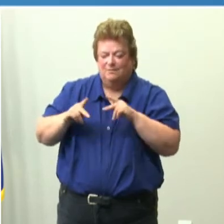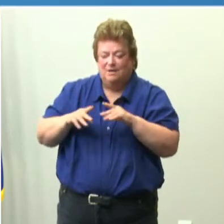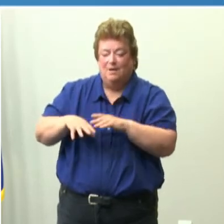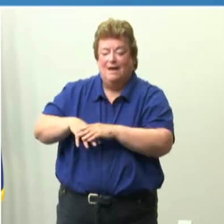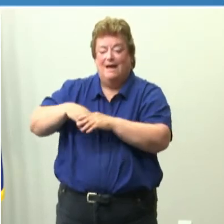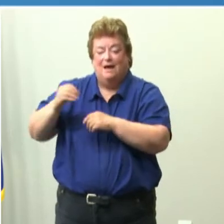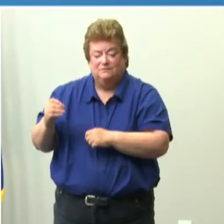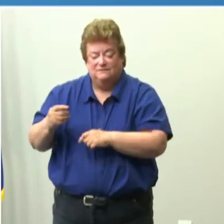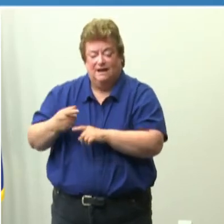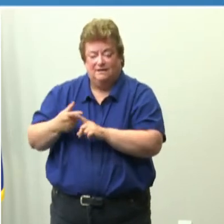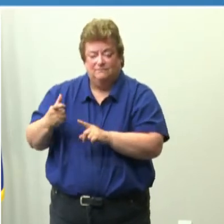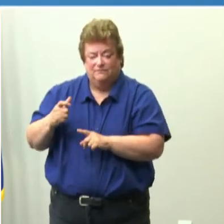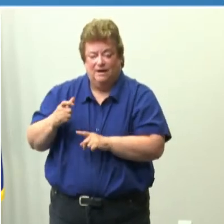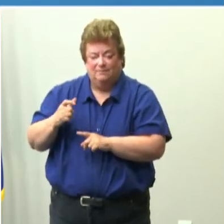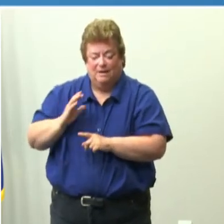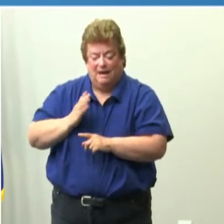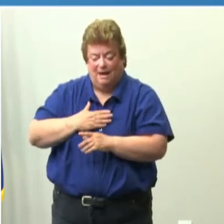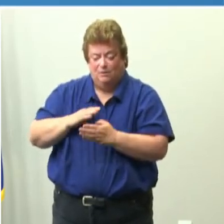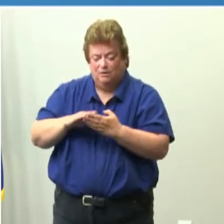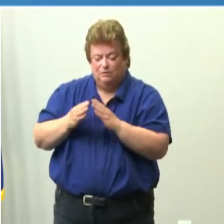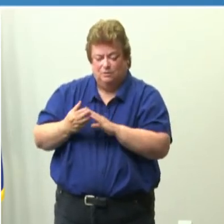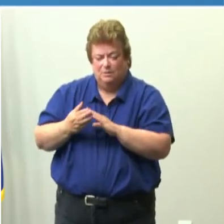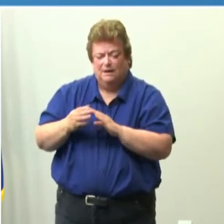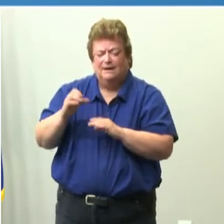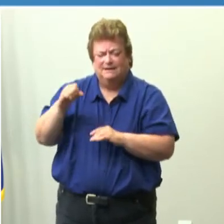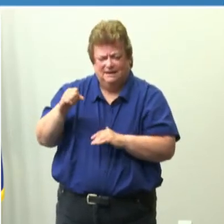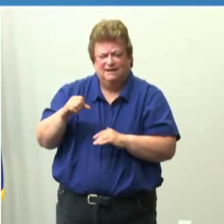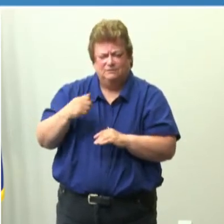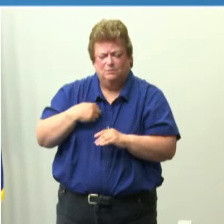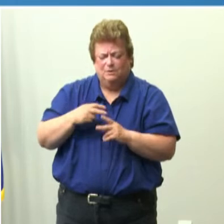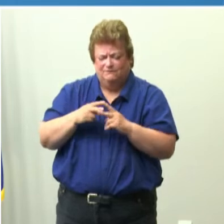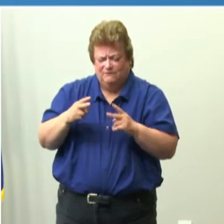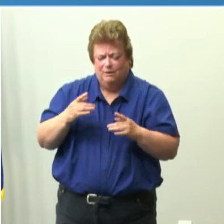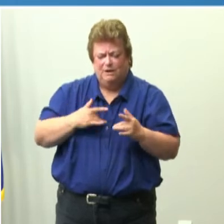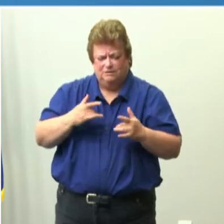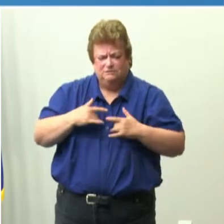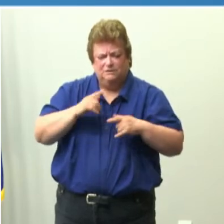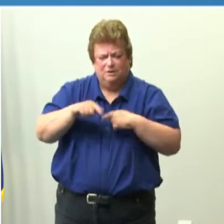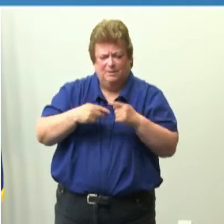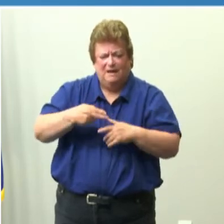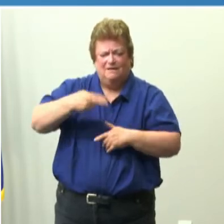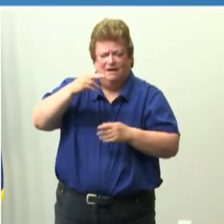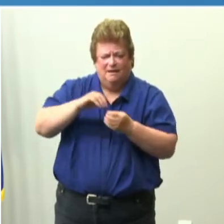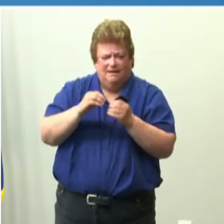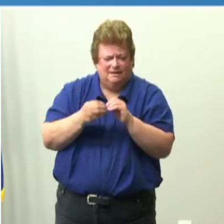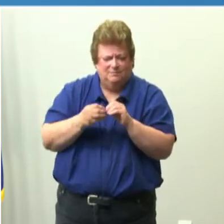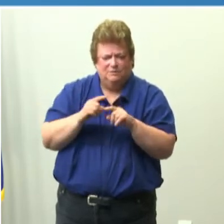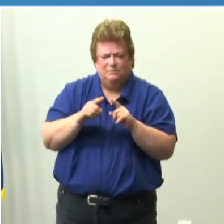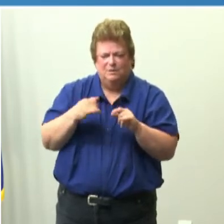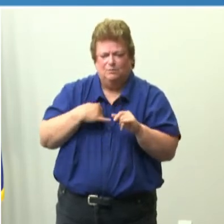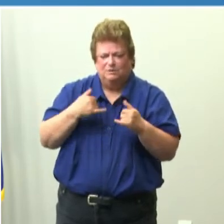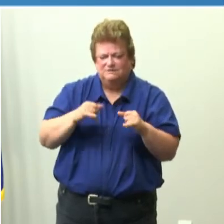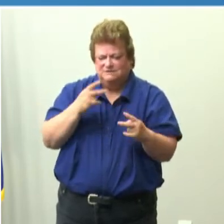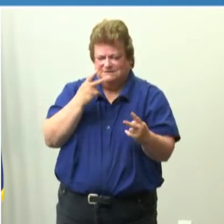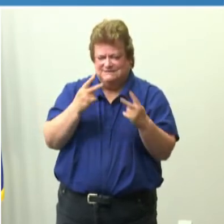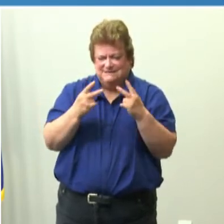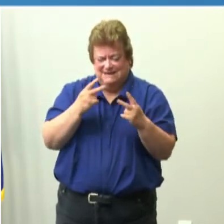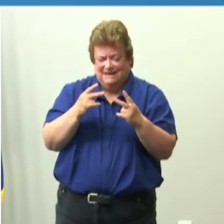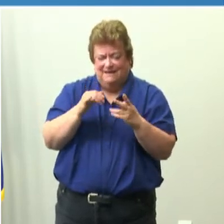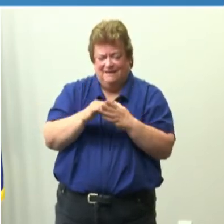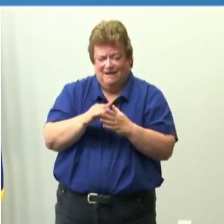community. So yes, we're very concerned about why our number is so high, but yet we're still seeing it's the